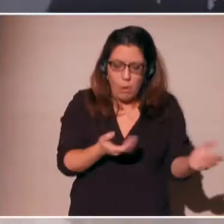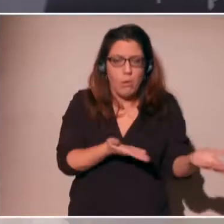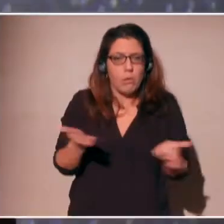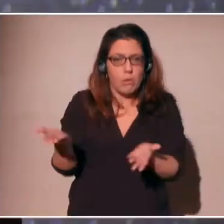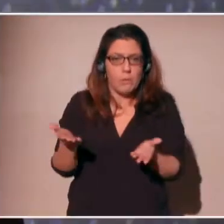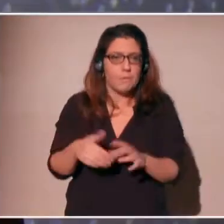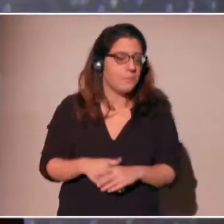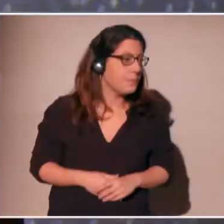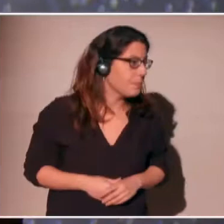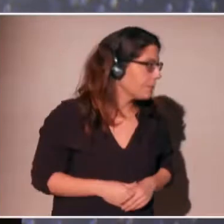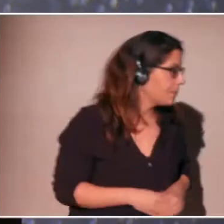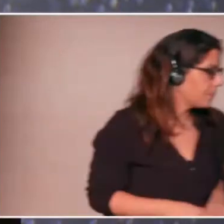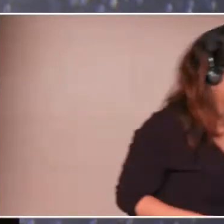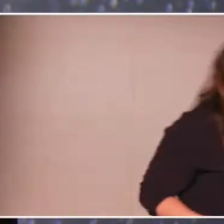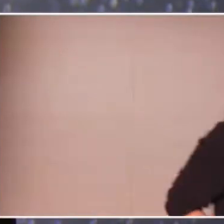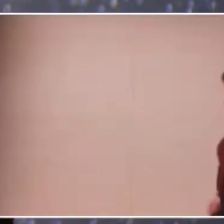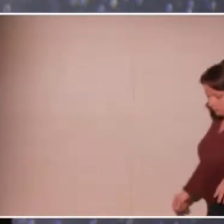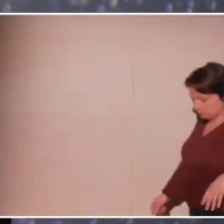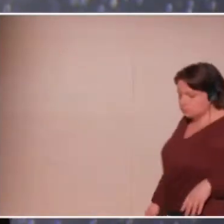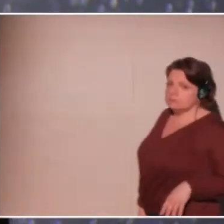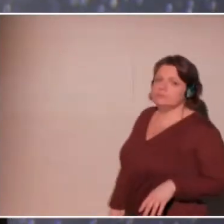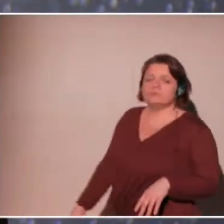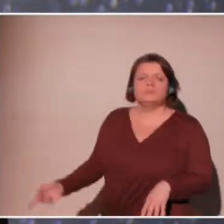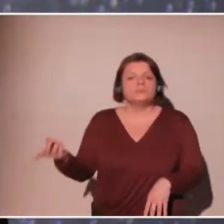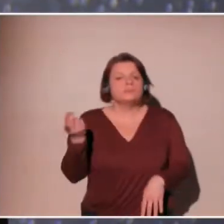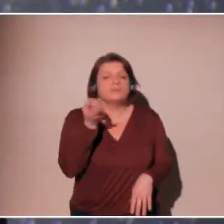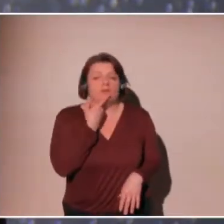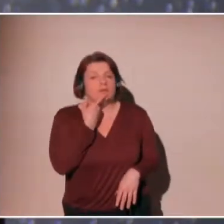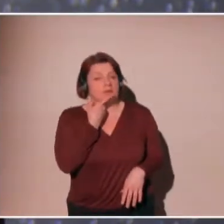And so those who want to do it can do it easily,